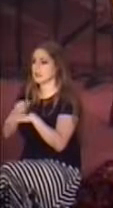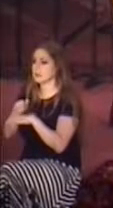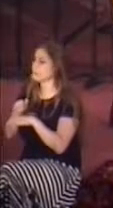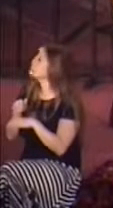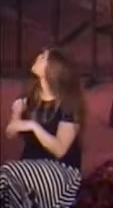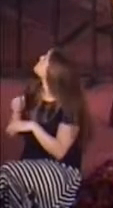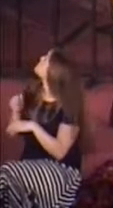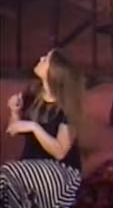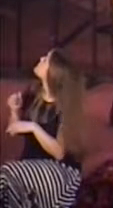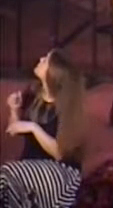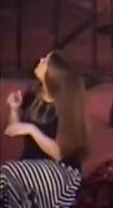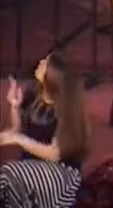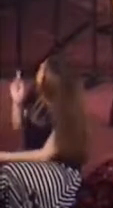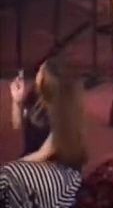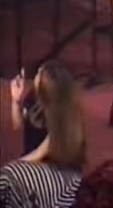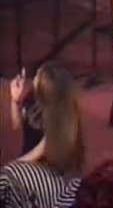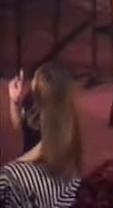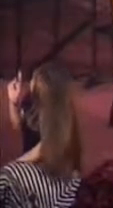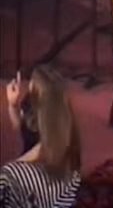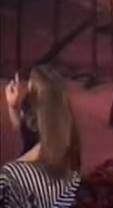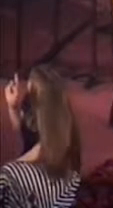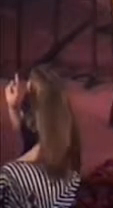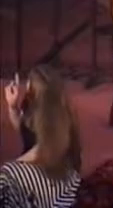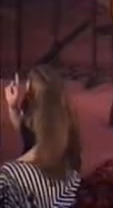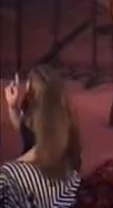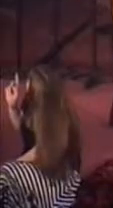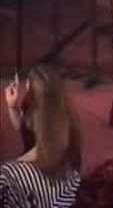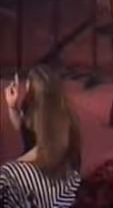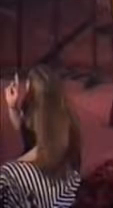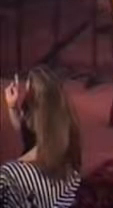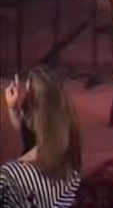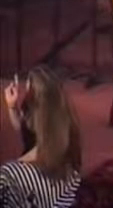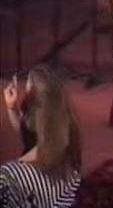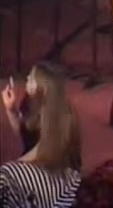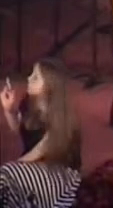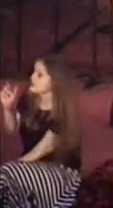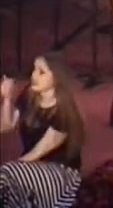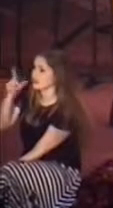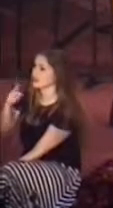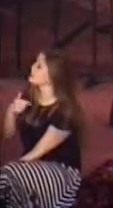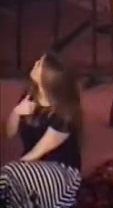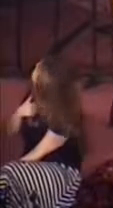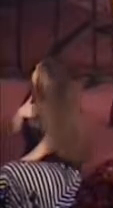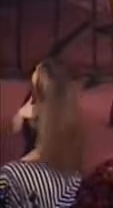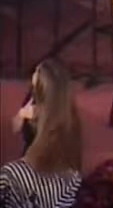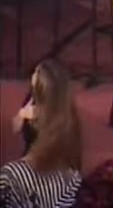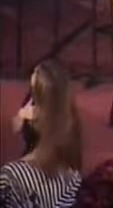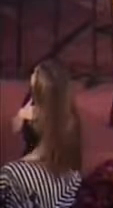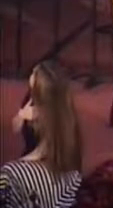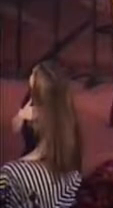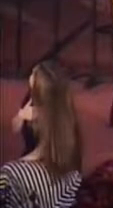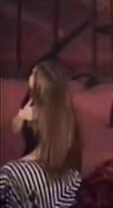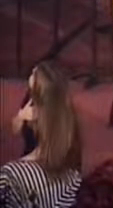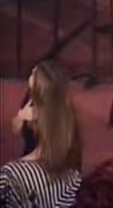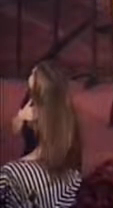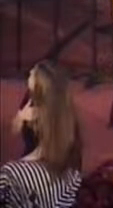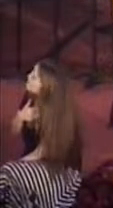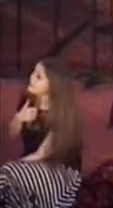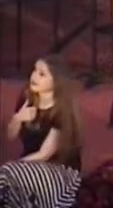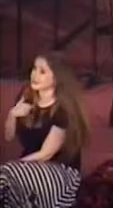there has been born for you, say for me, a Savior who is Christ the Lord. That's the